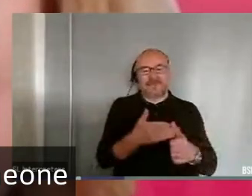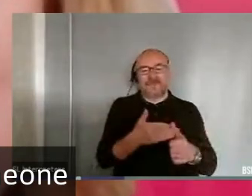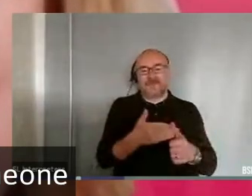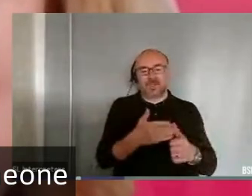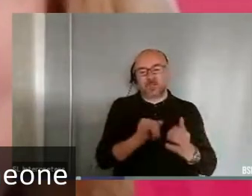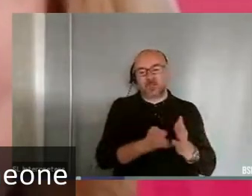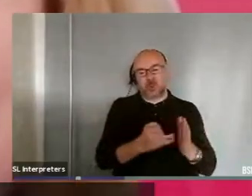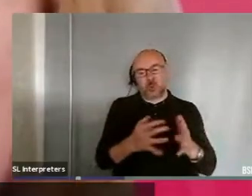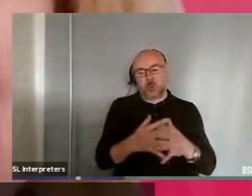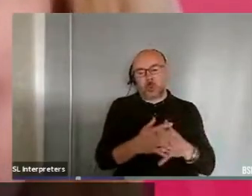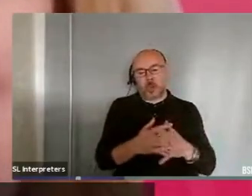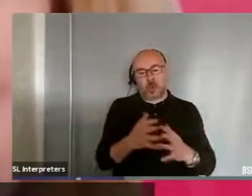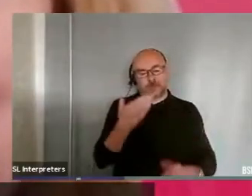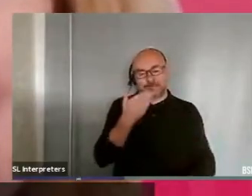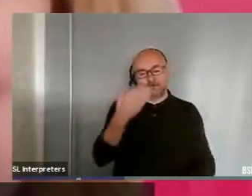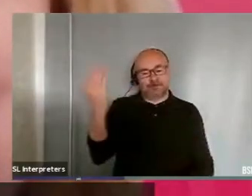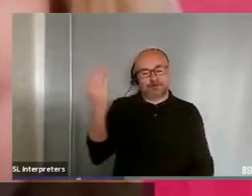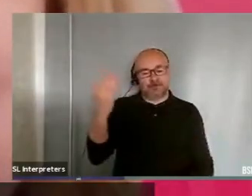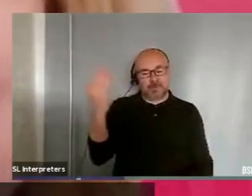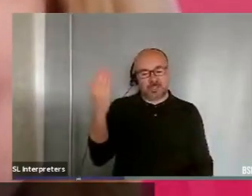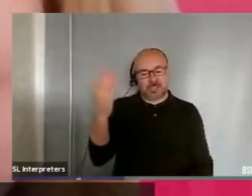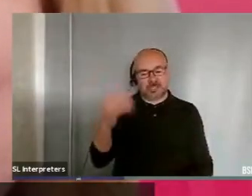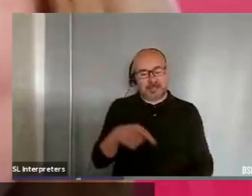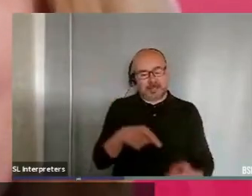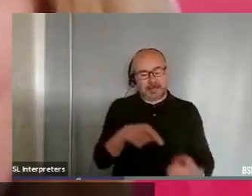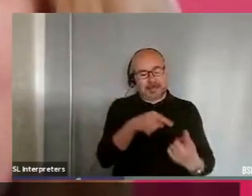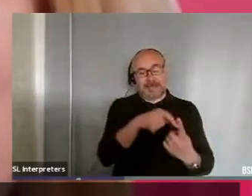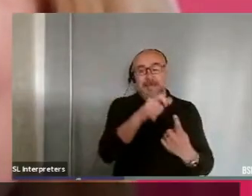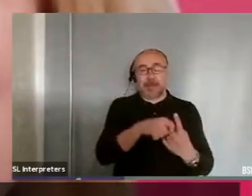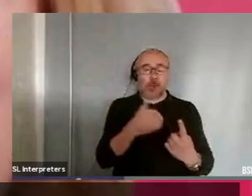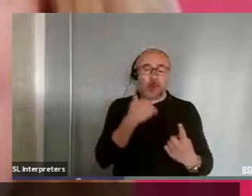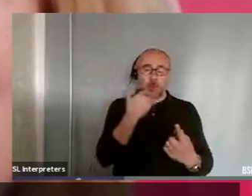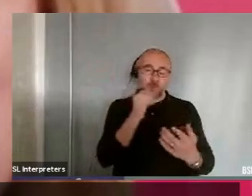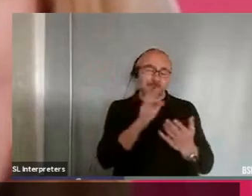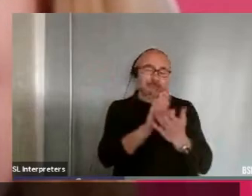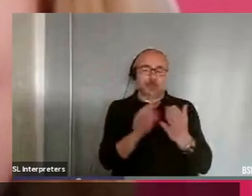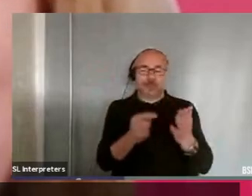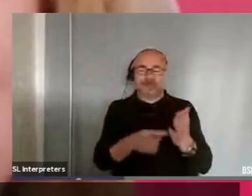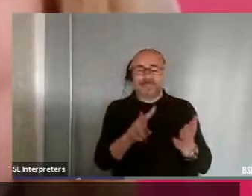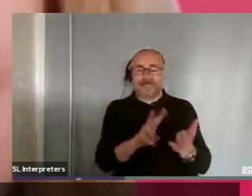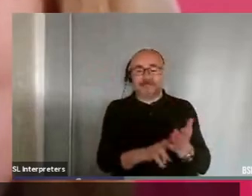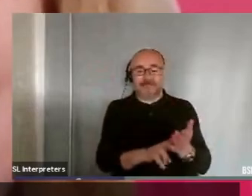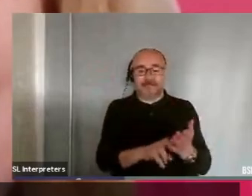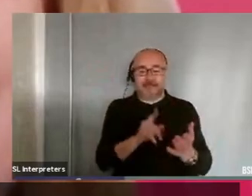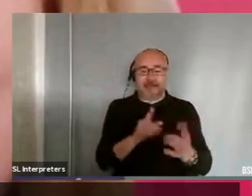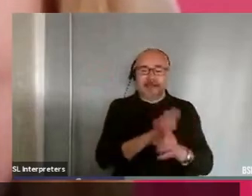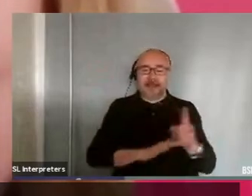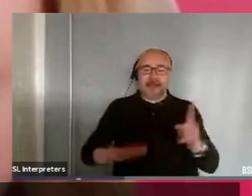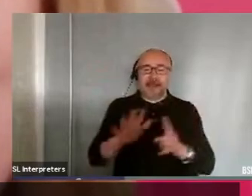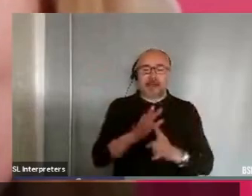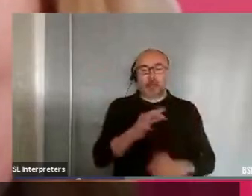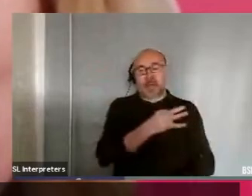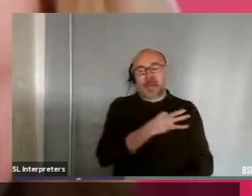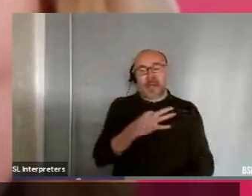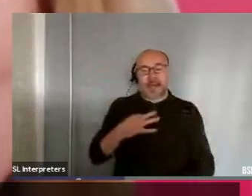little introduction because he's never off our TV screens these days, and that's our National Clinical Director,